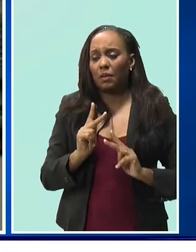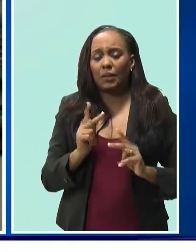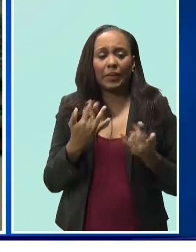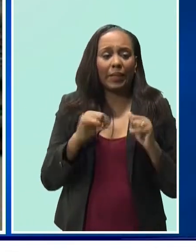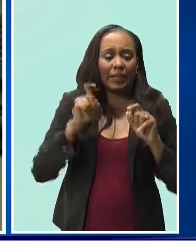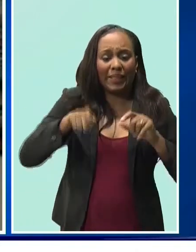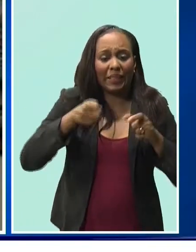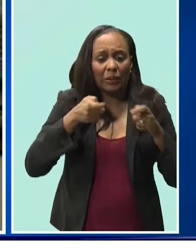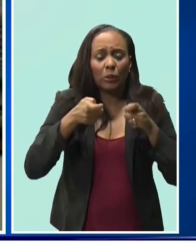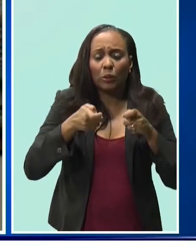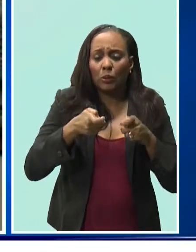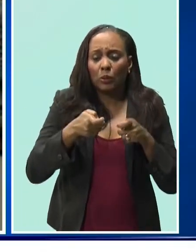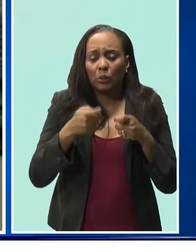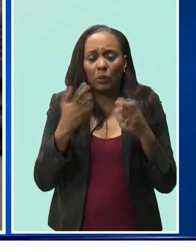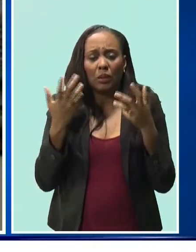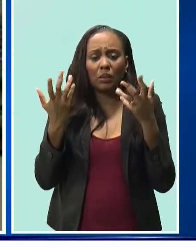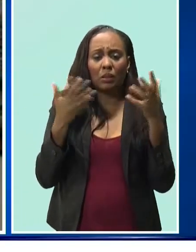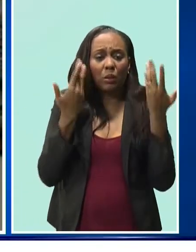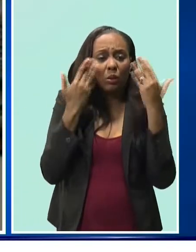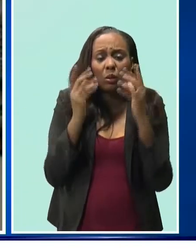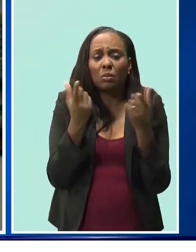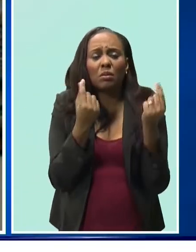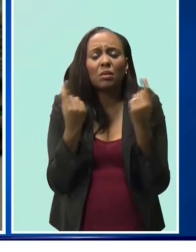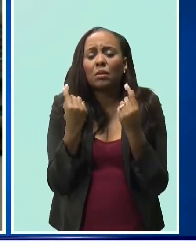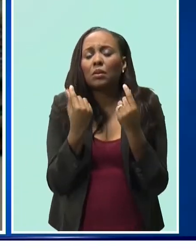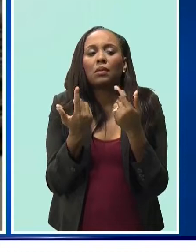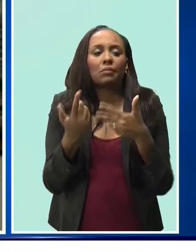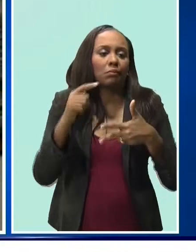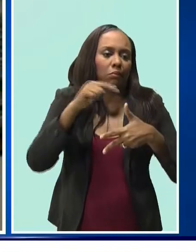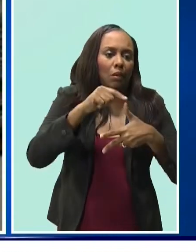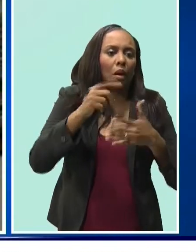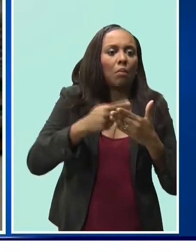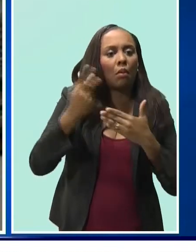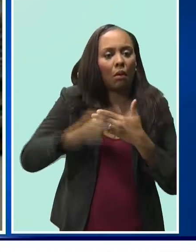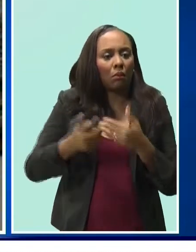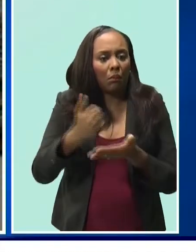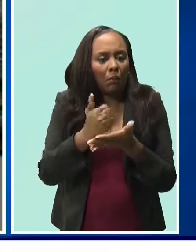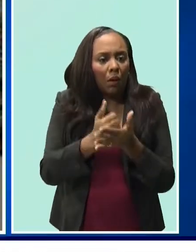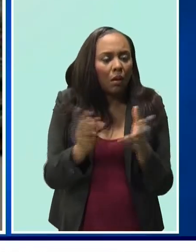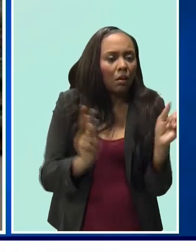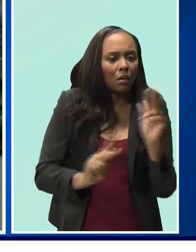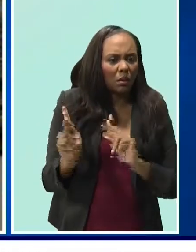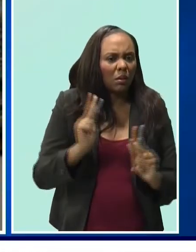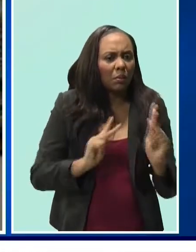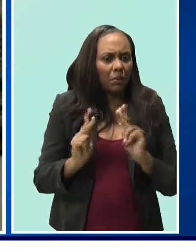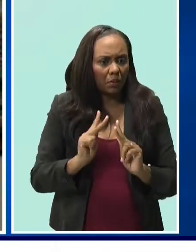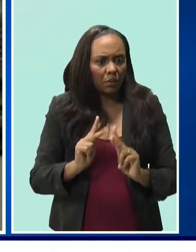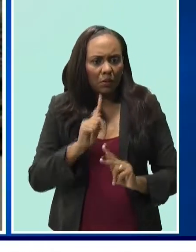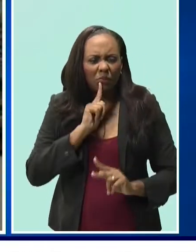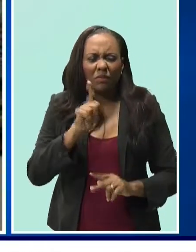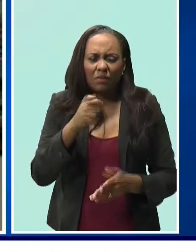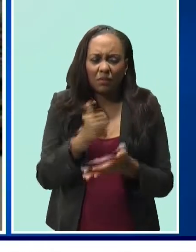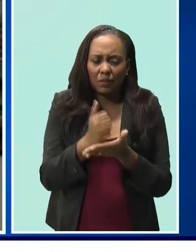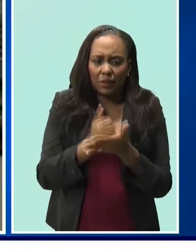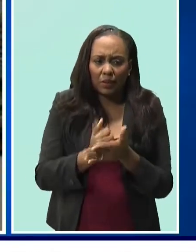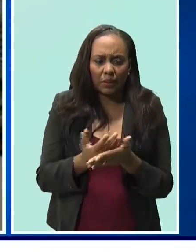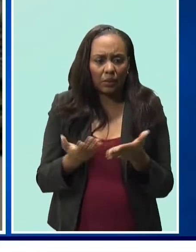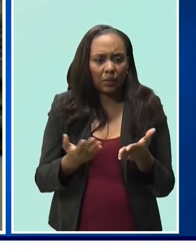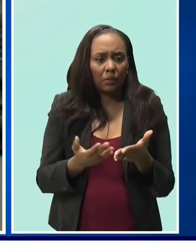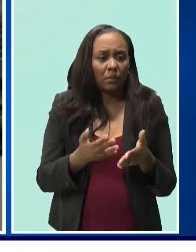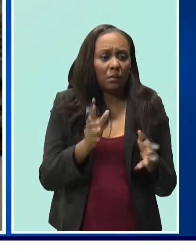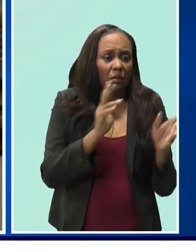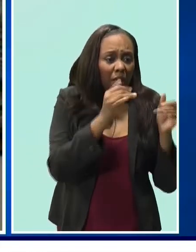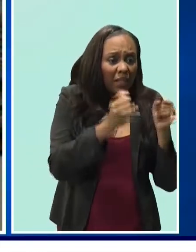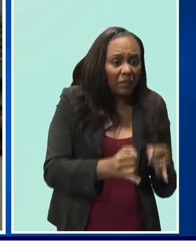have those psychosocial impacts. And we are basically rolling out this program to cater for those particular needs at the individual and the